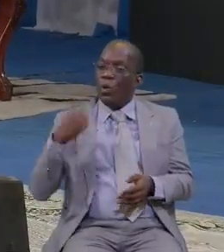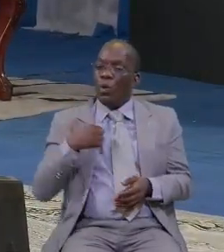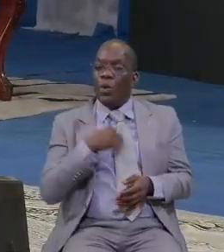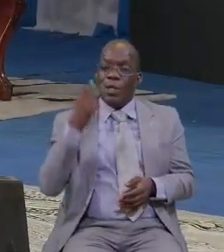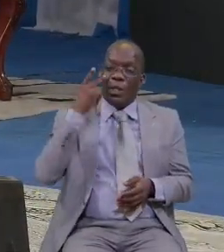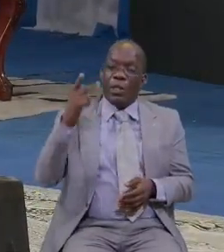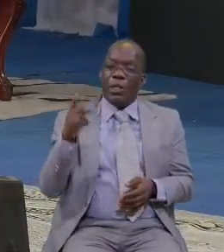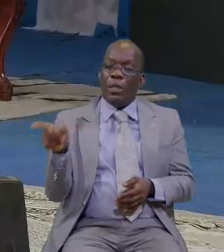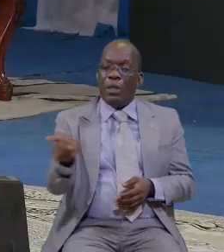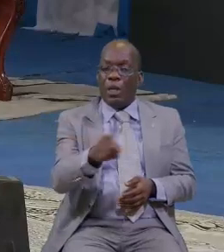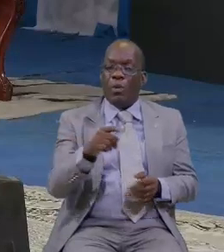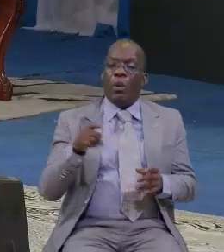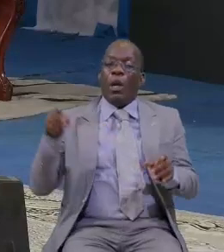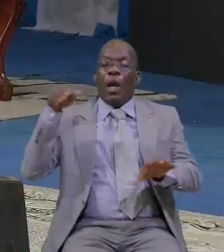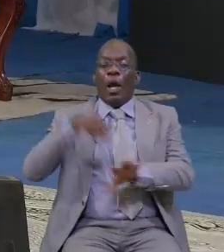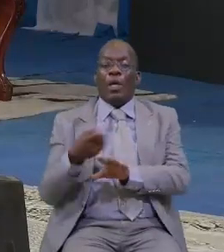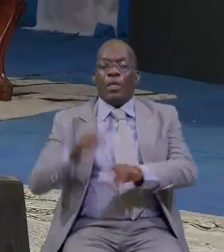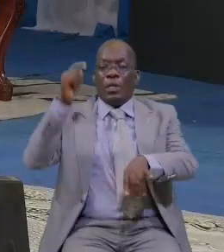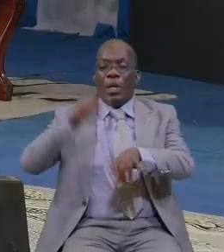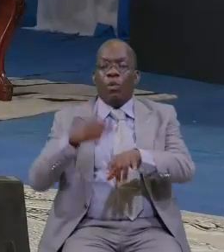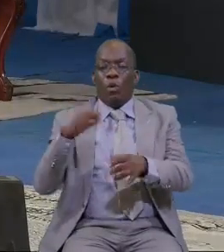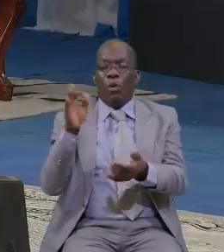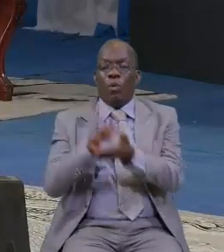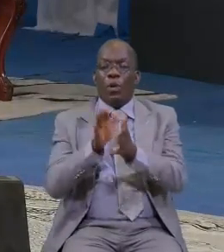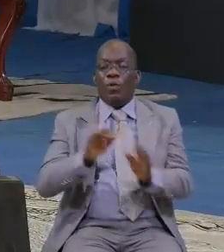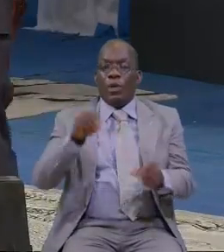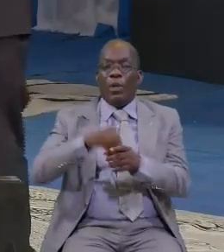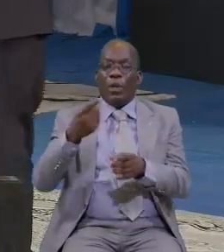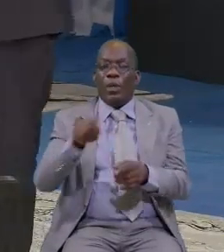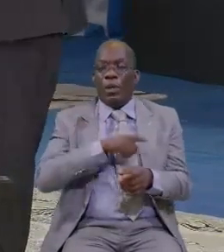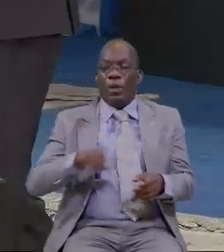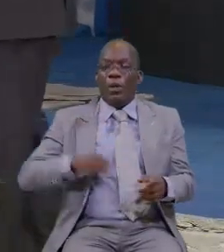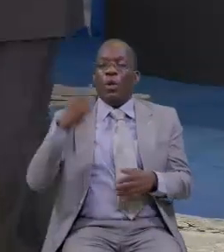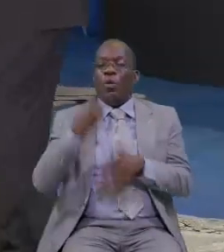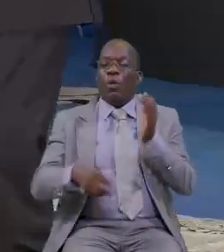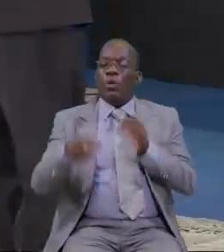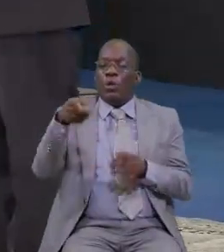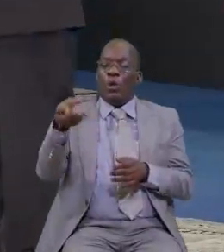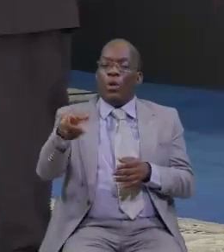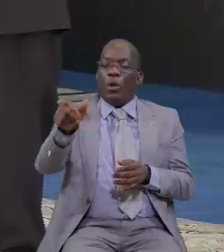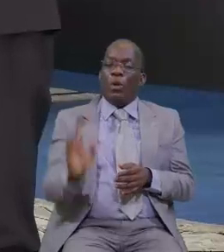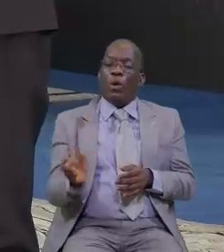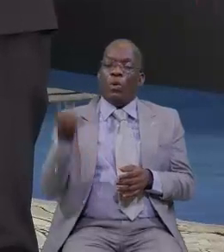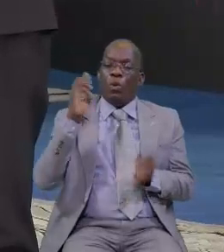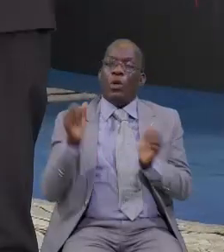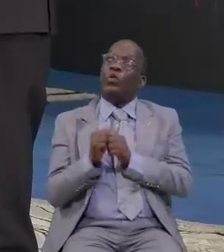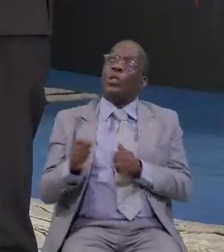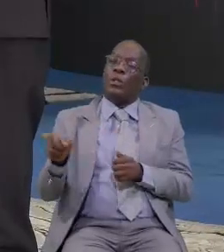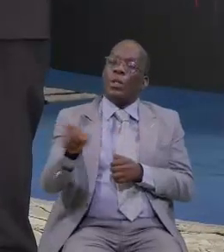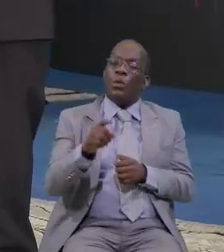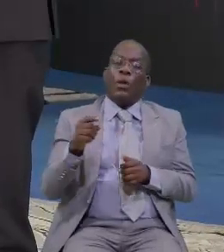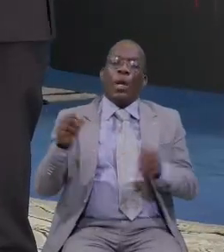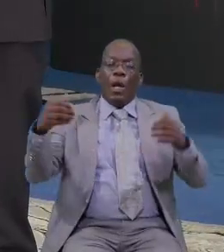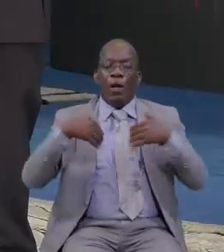time of believing in the Lord and what God was with them. And having seen the cloud of witnesses, let